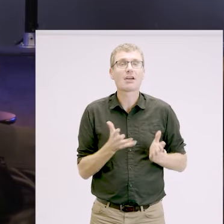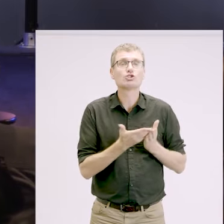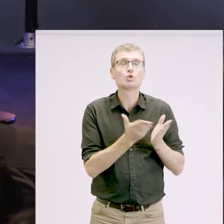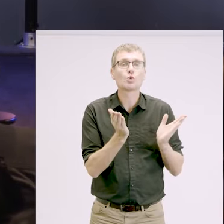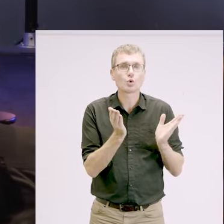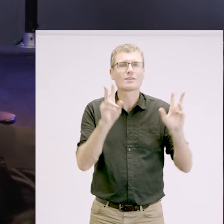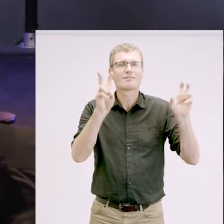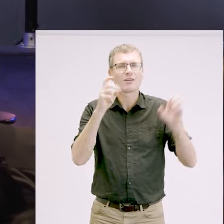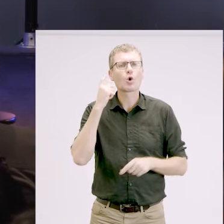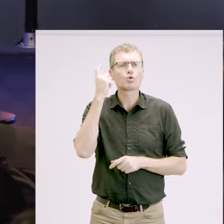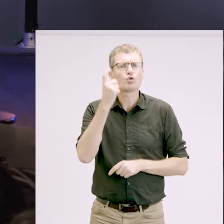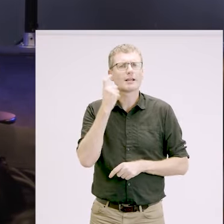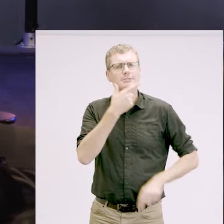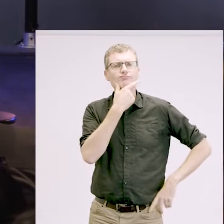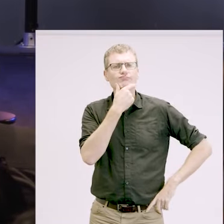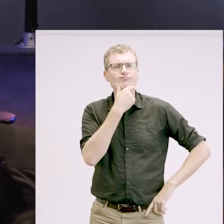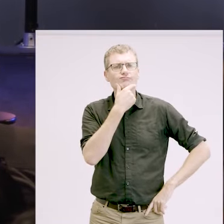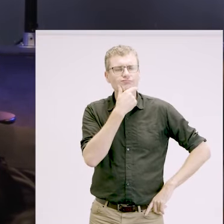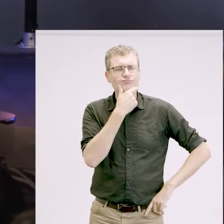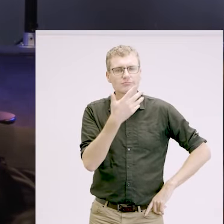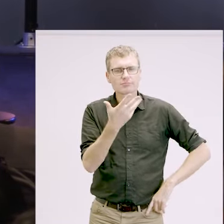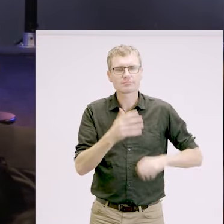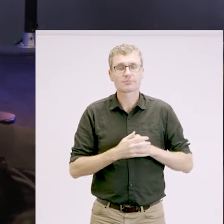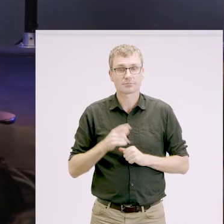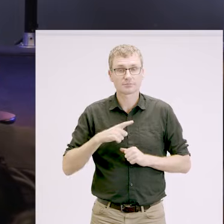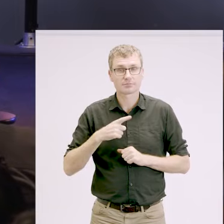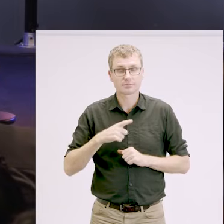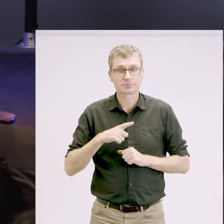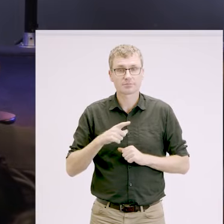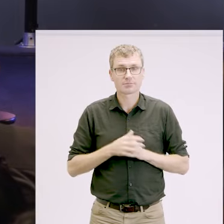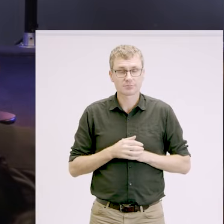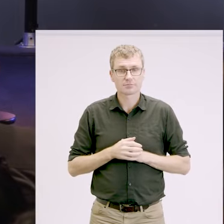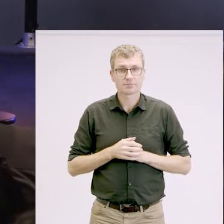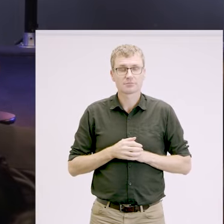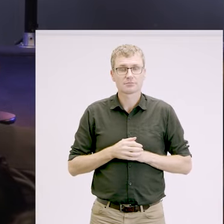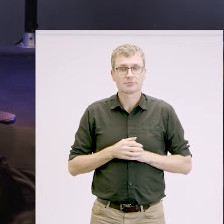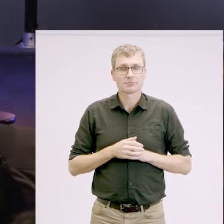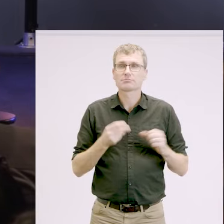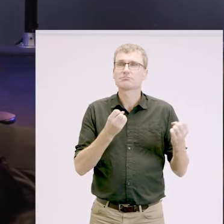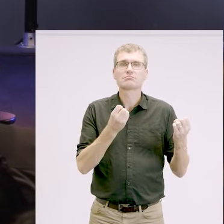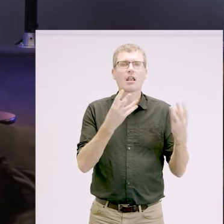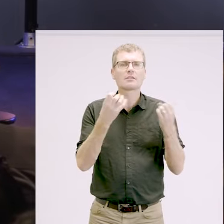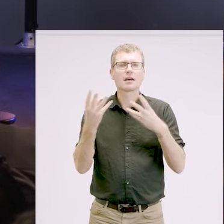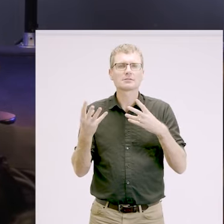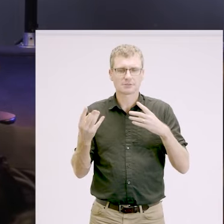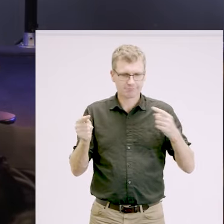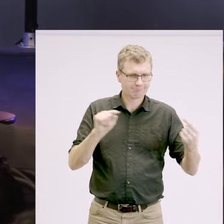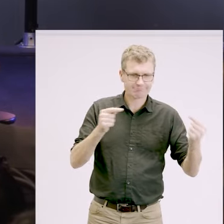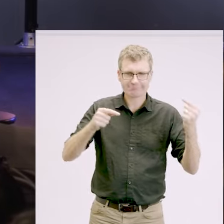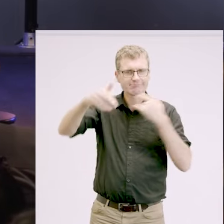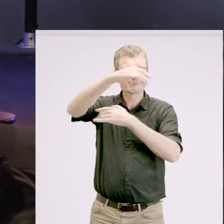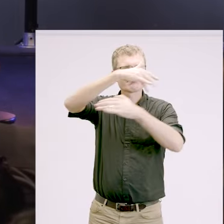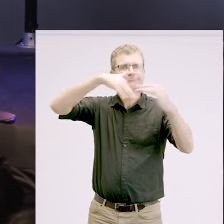do better. I'm encouraging you today to become curious about that question, because so much of what this is that it's